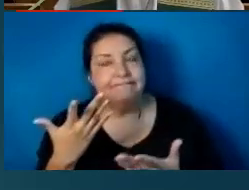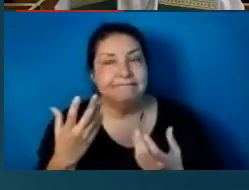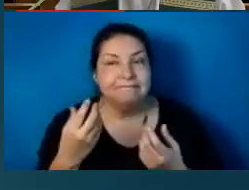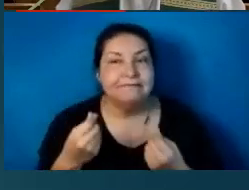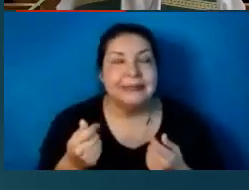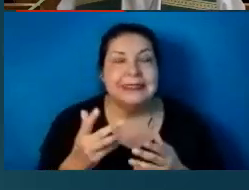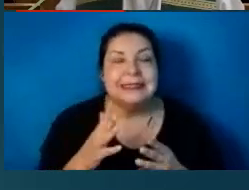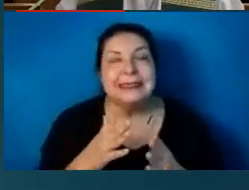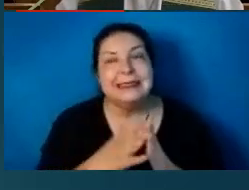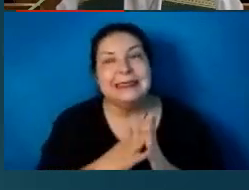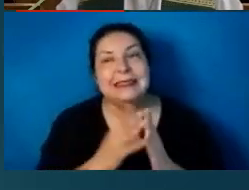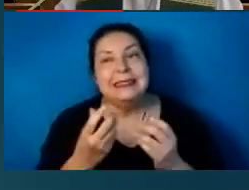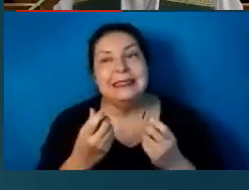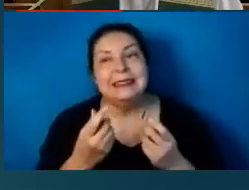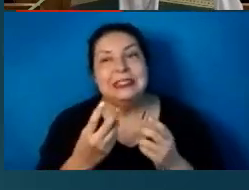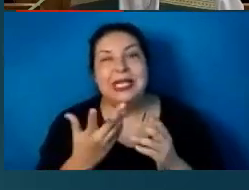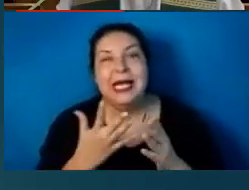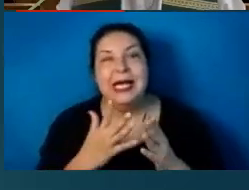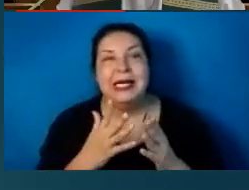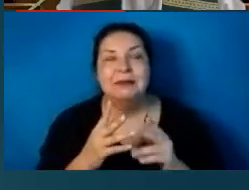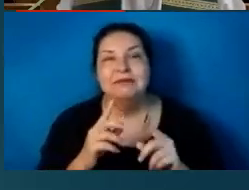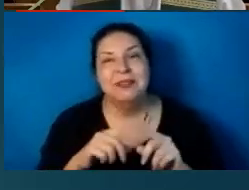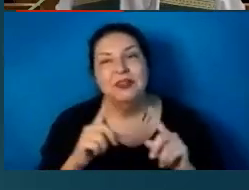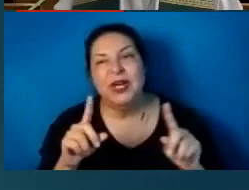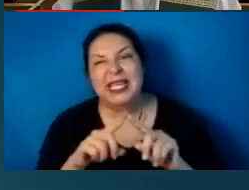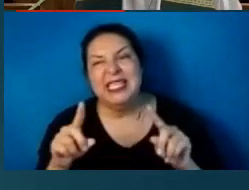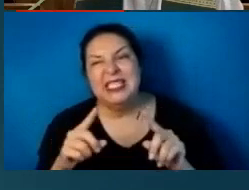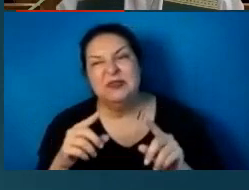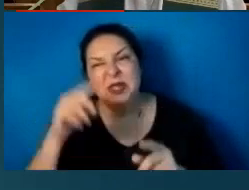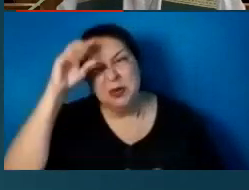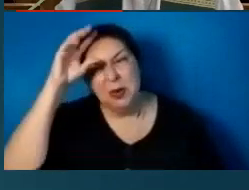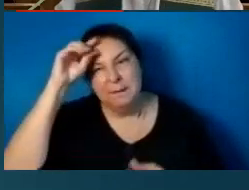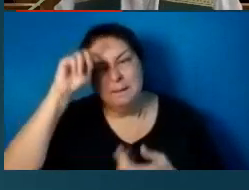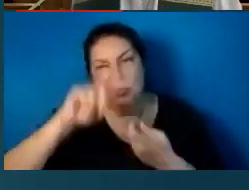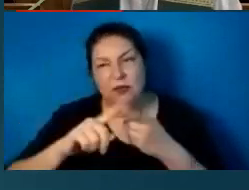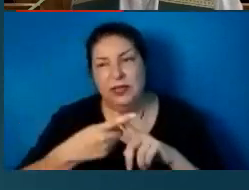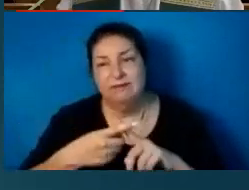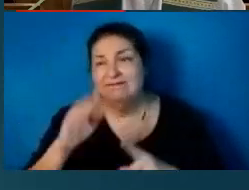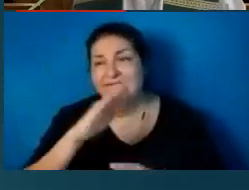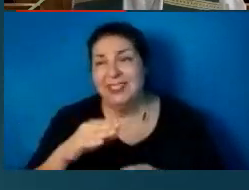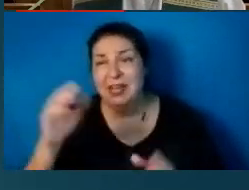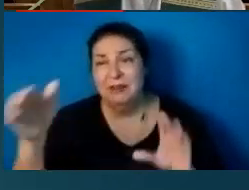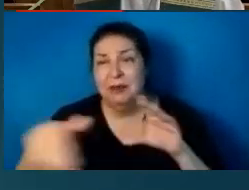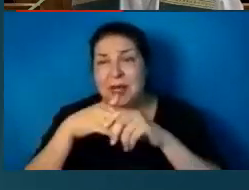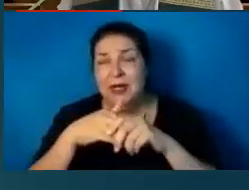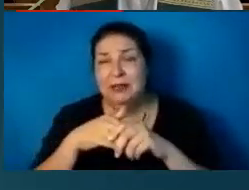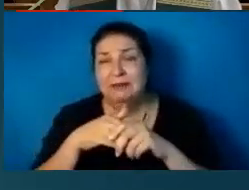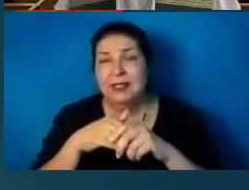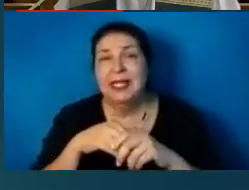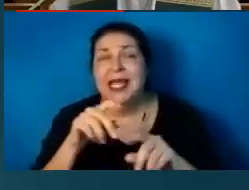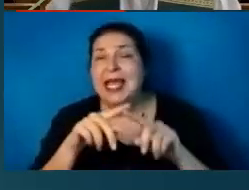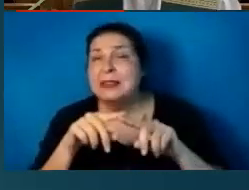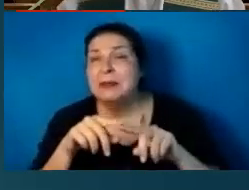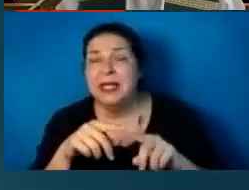number of different races and had married none of them. It was a matter of whoever tickled her fancy at the